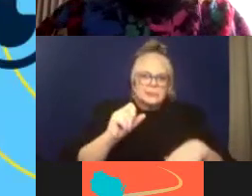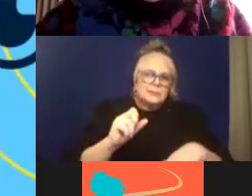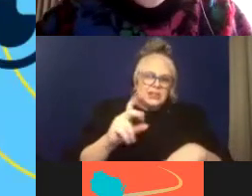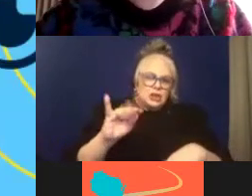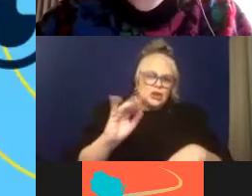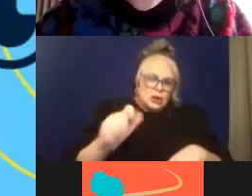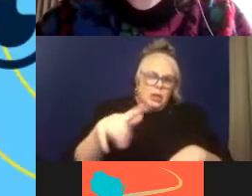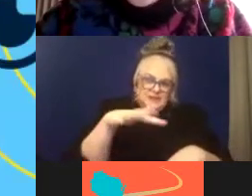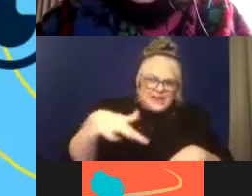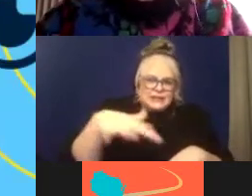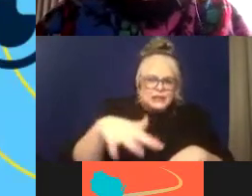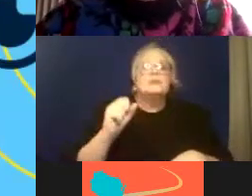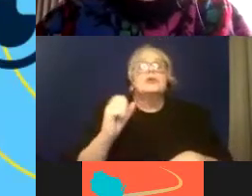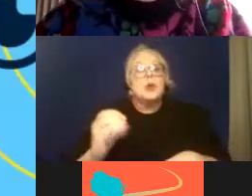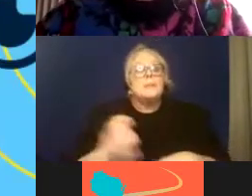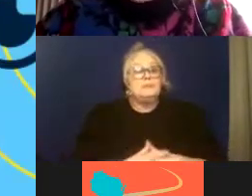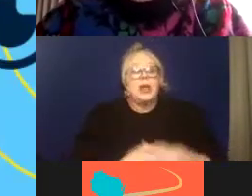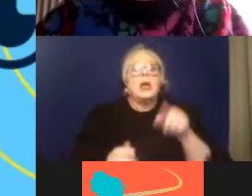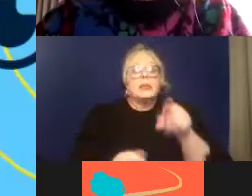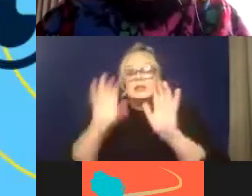As this graphic here shows, media